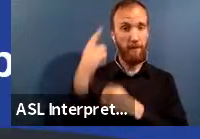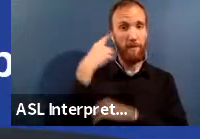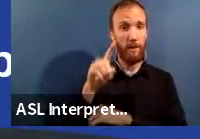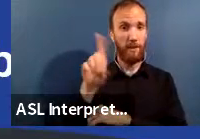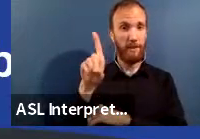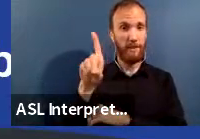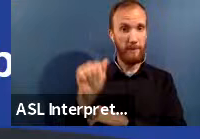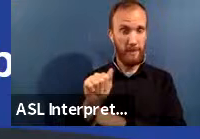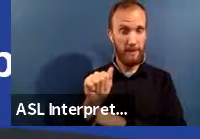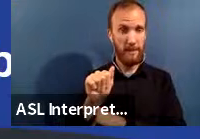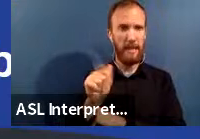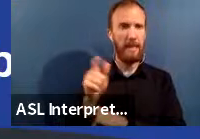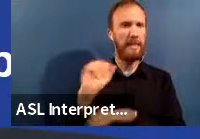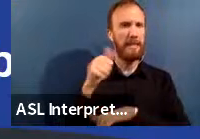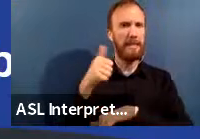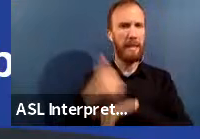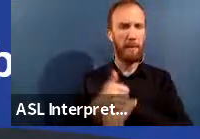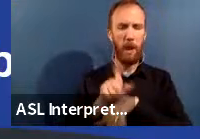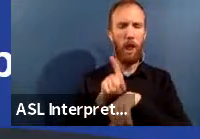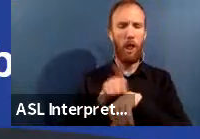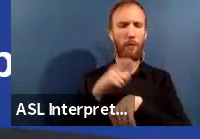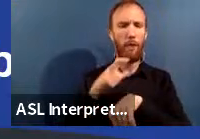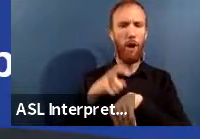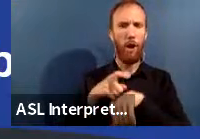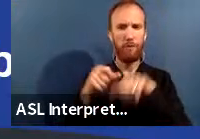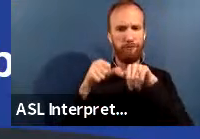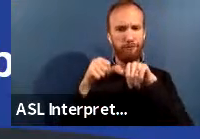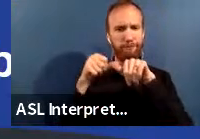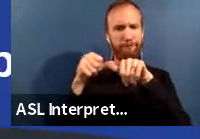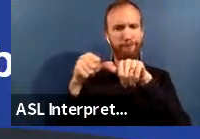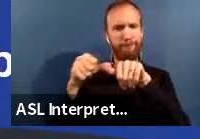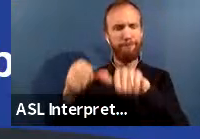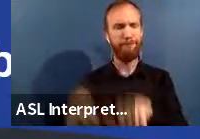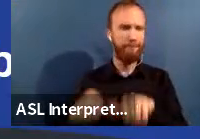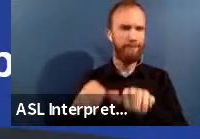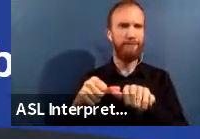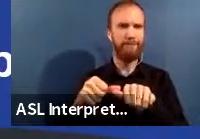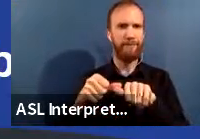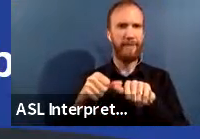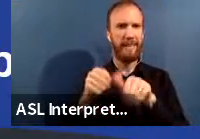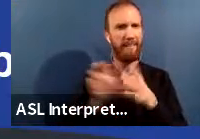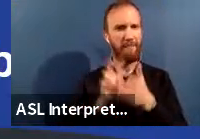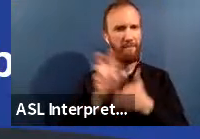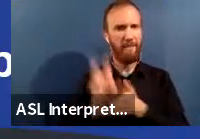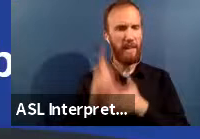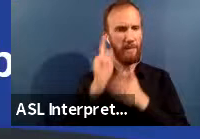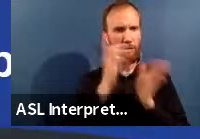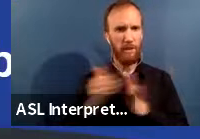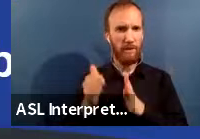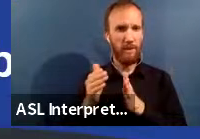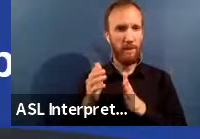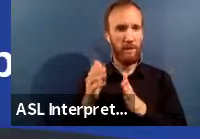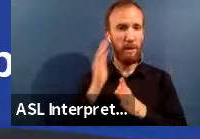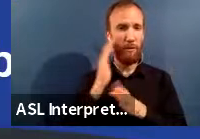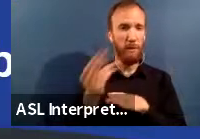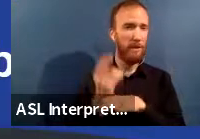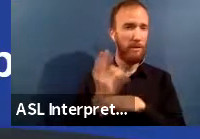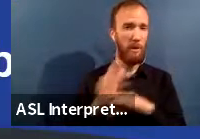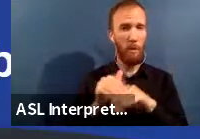ADA capital investment strategy. This is an investment that will spend $100 million over a 5-year